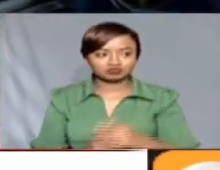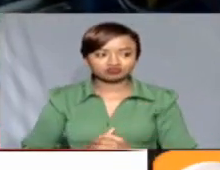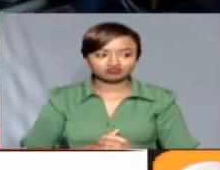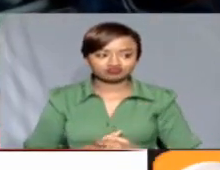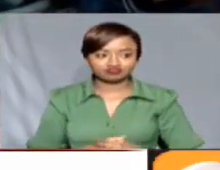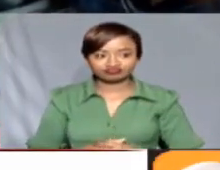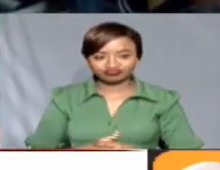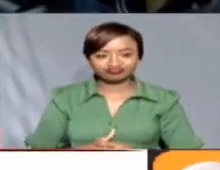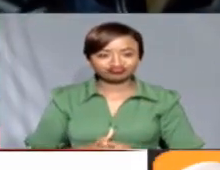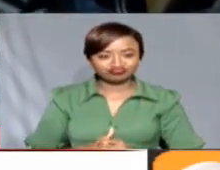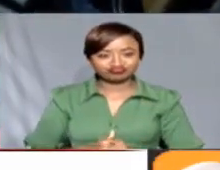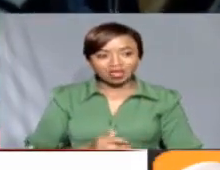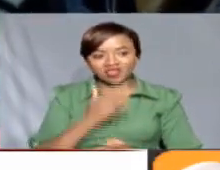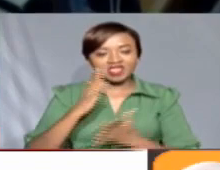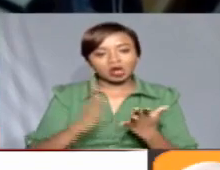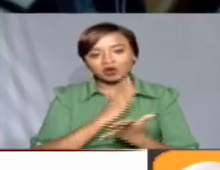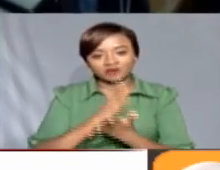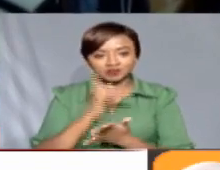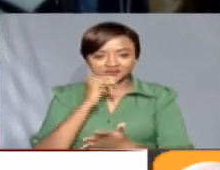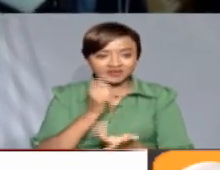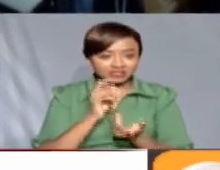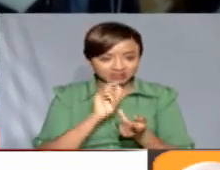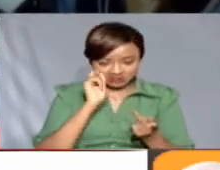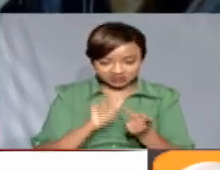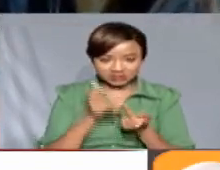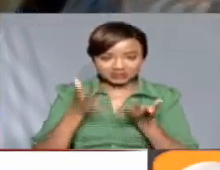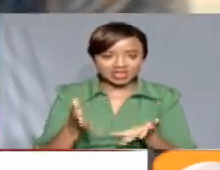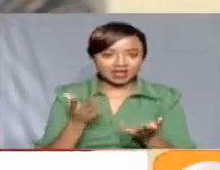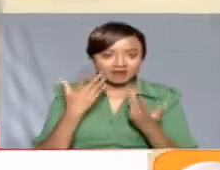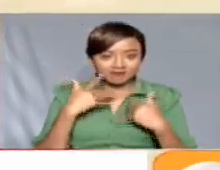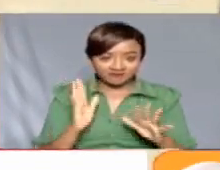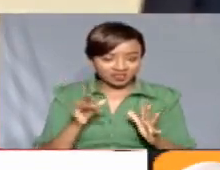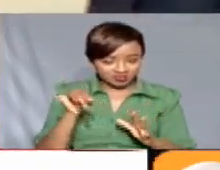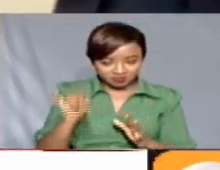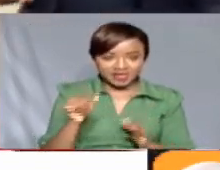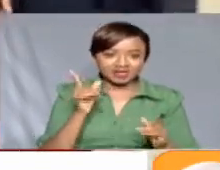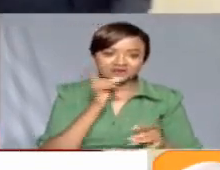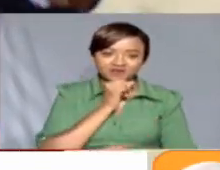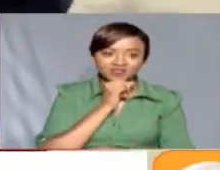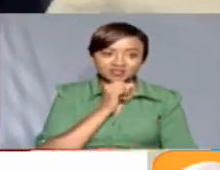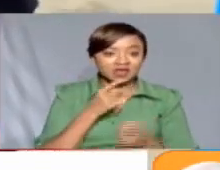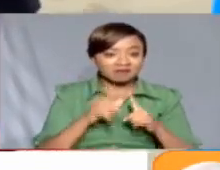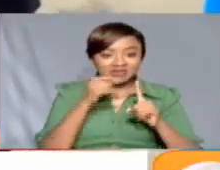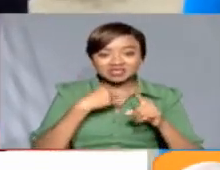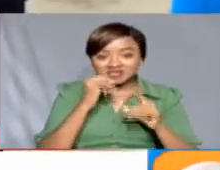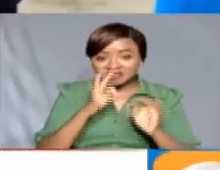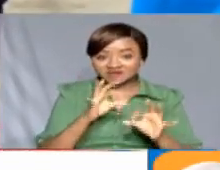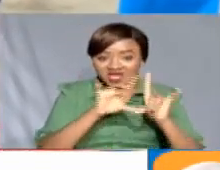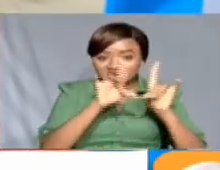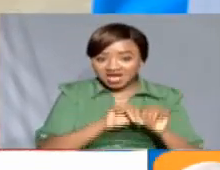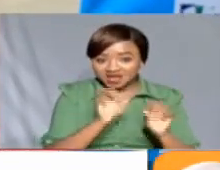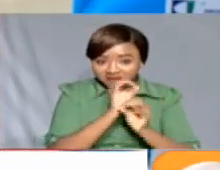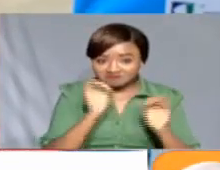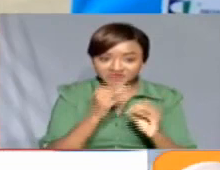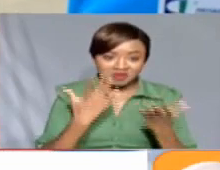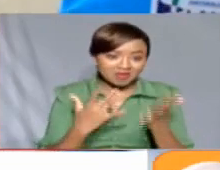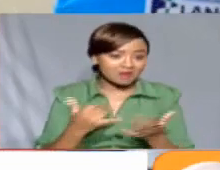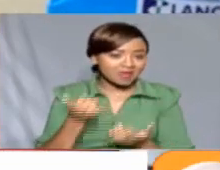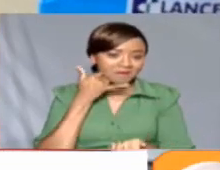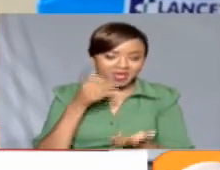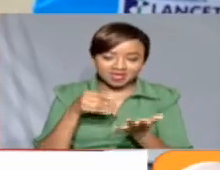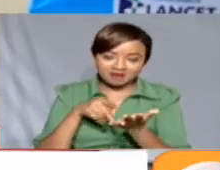point, confirmation of the test that he's here for has been done, as well as payment. If he doesn't have a card, then he would probably do it by mobile